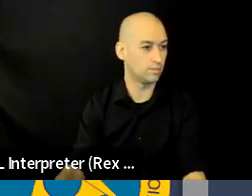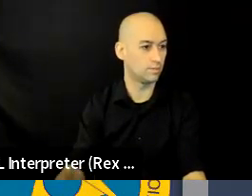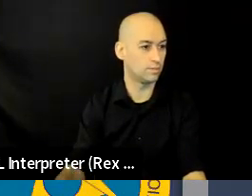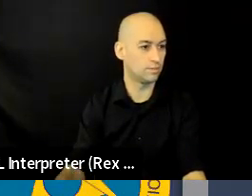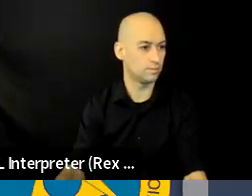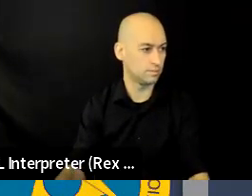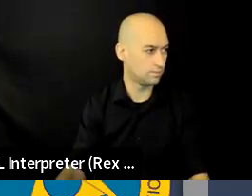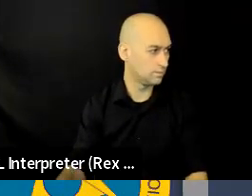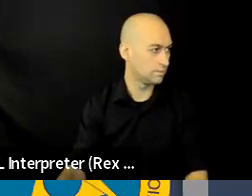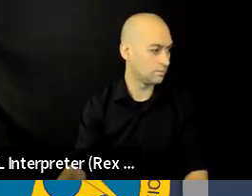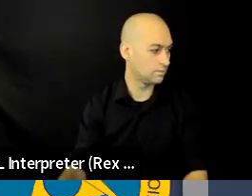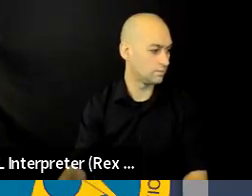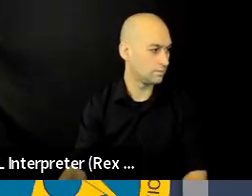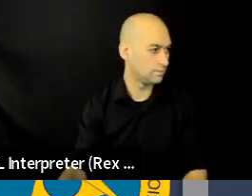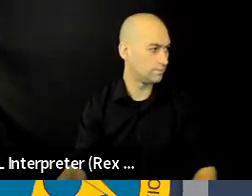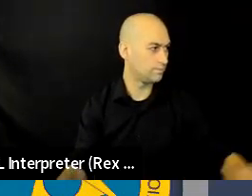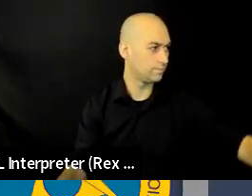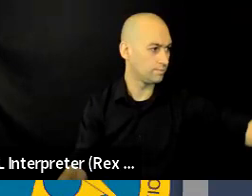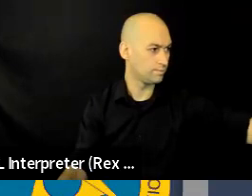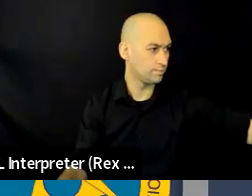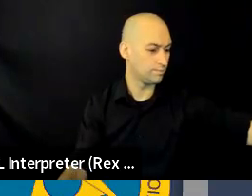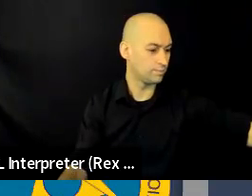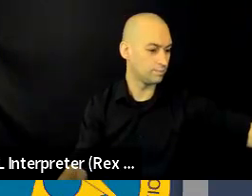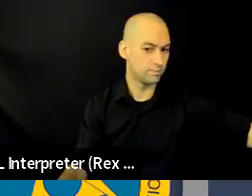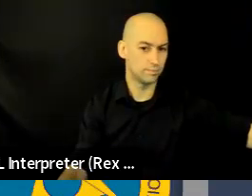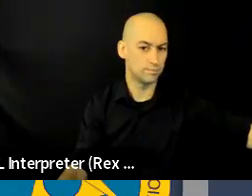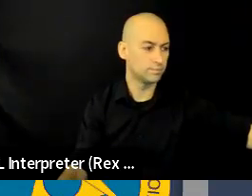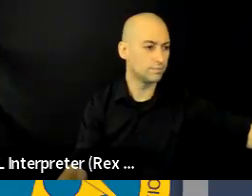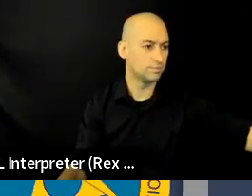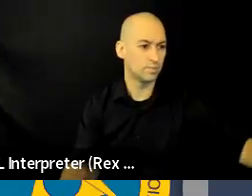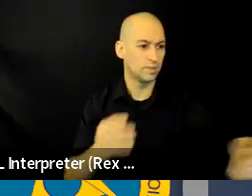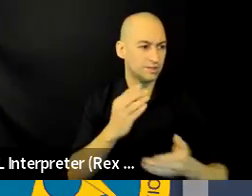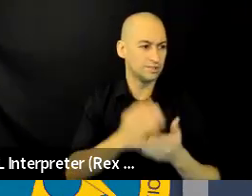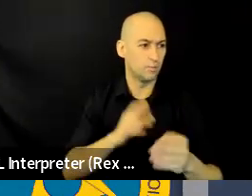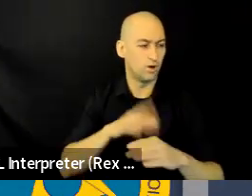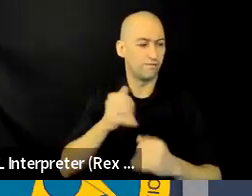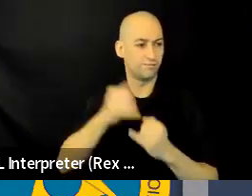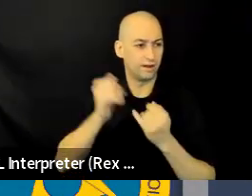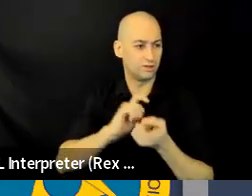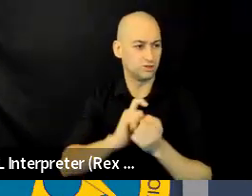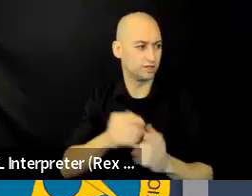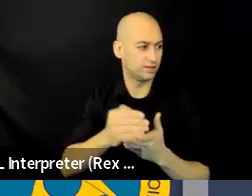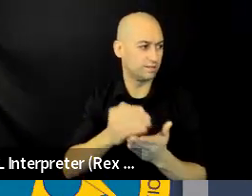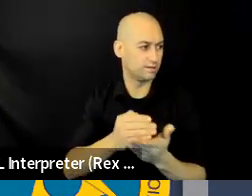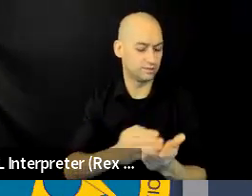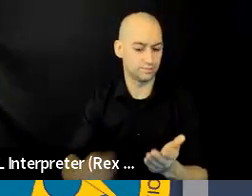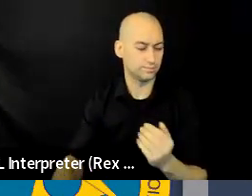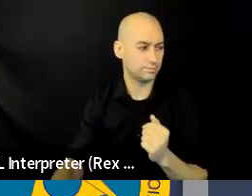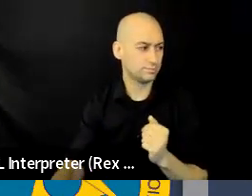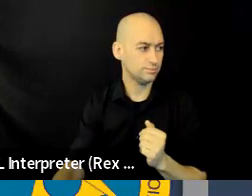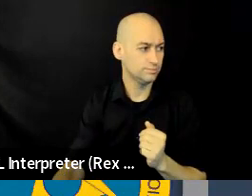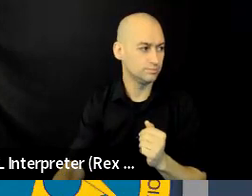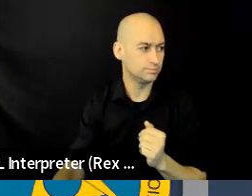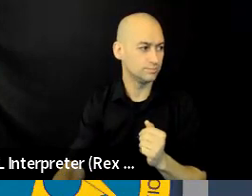agenda. Some of them are on the final change, are on the change list. There's one, with the exception of, now that 99 has been